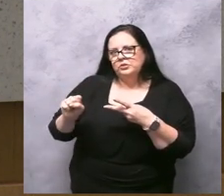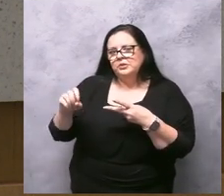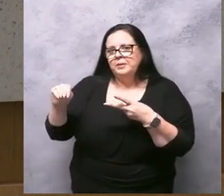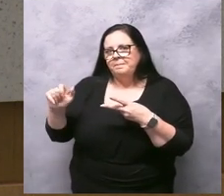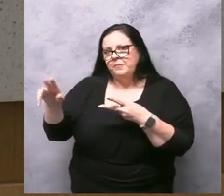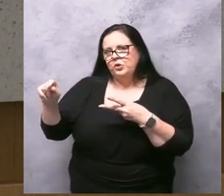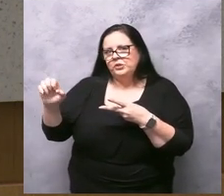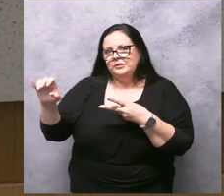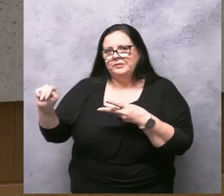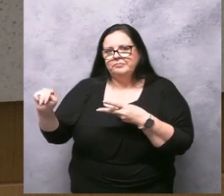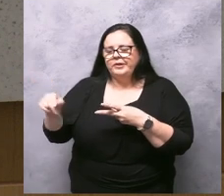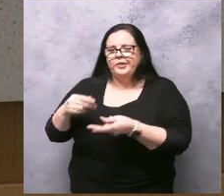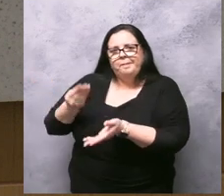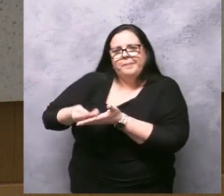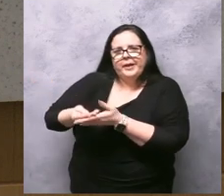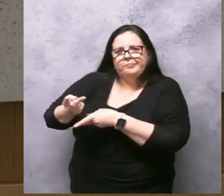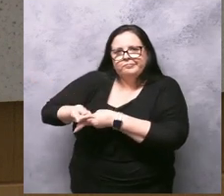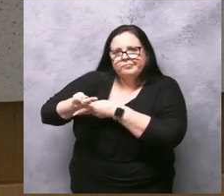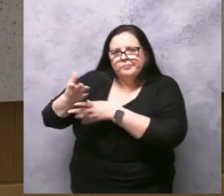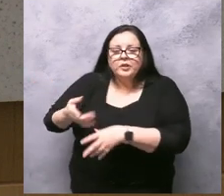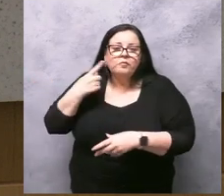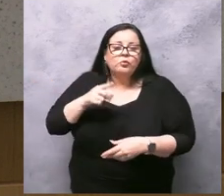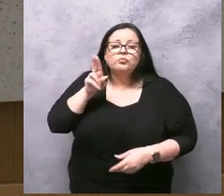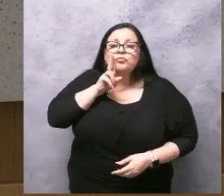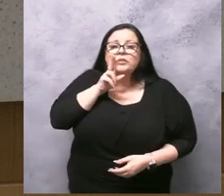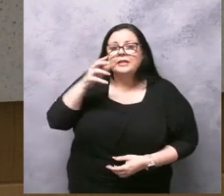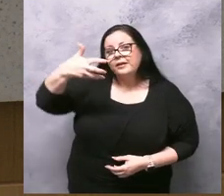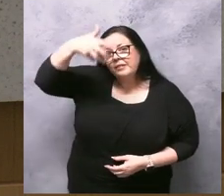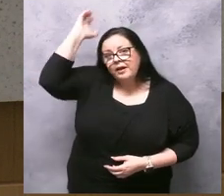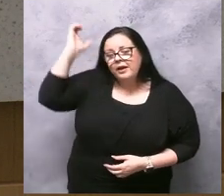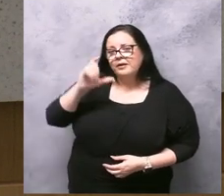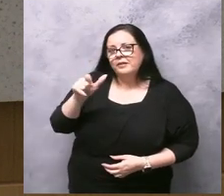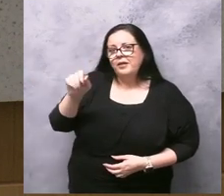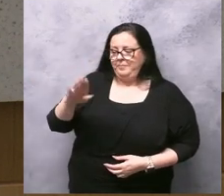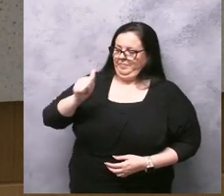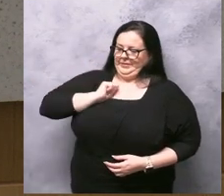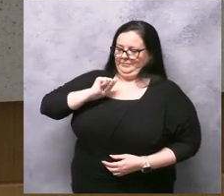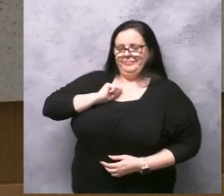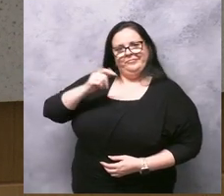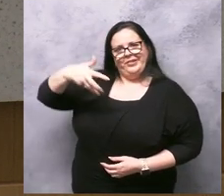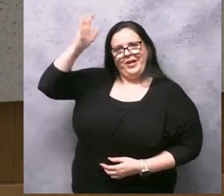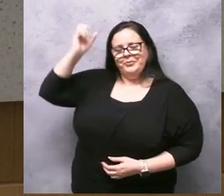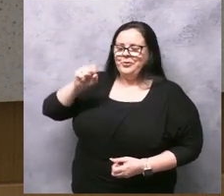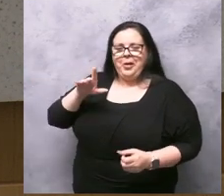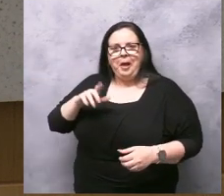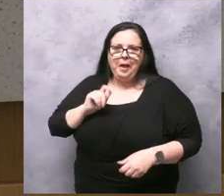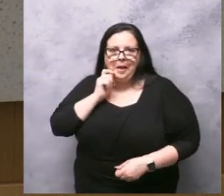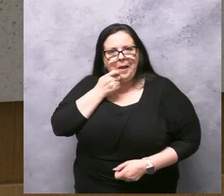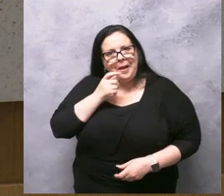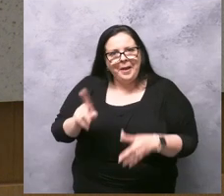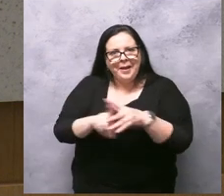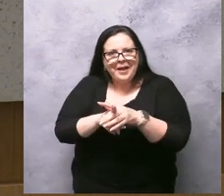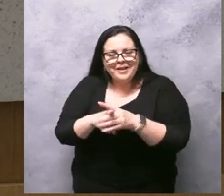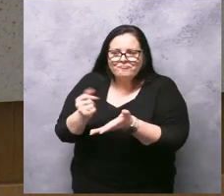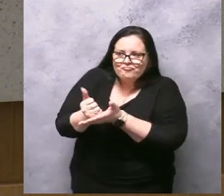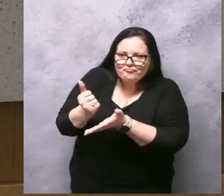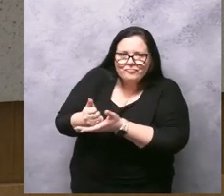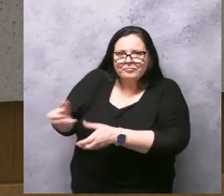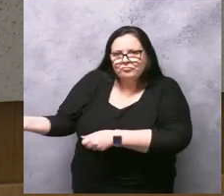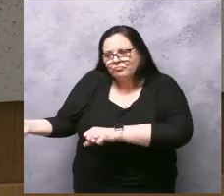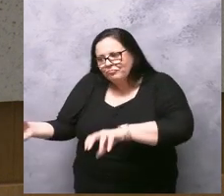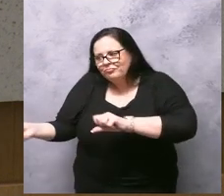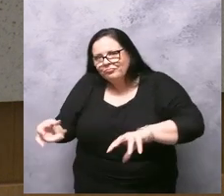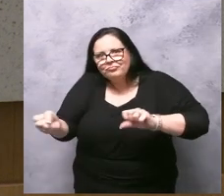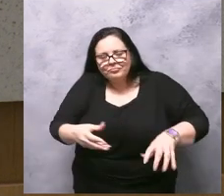treasurer of the Houston Cypher Lions Club. And I'm also a Lion, so it was kind of a kick to show up there and help them unload all